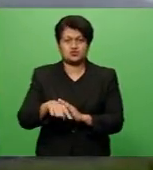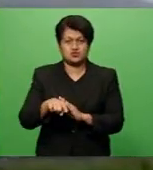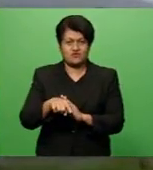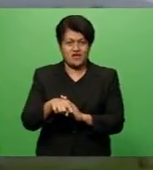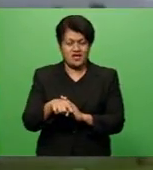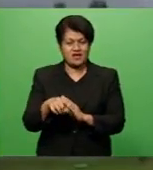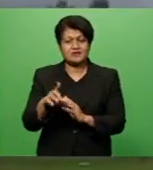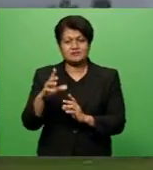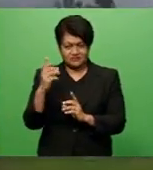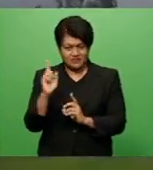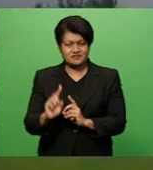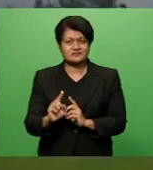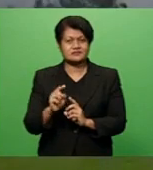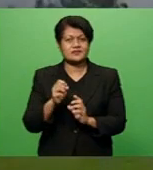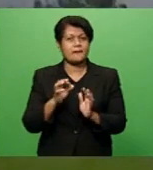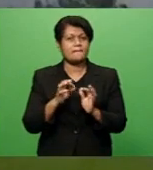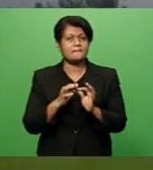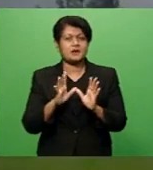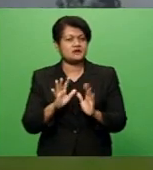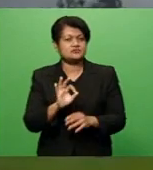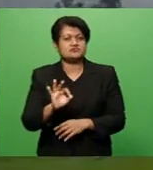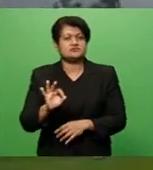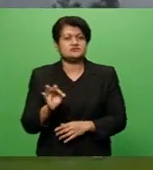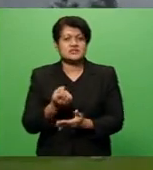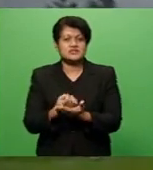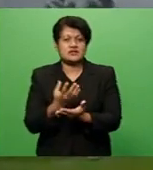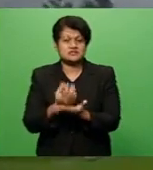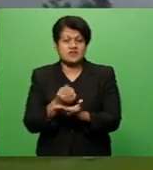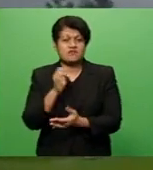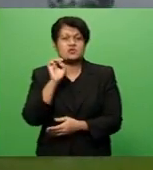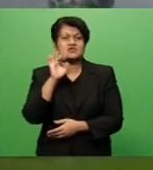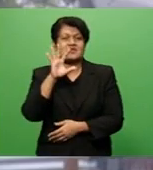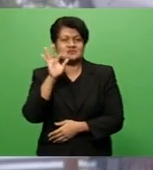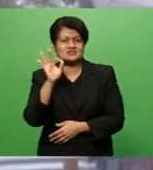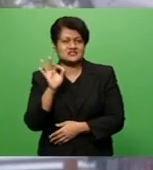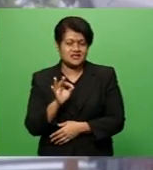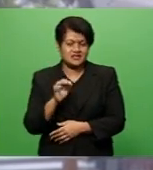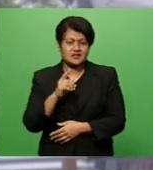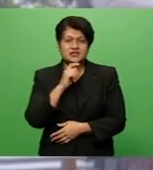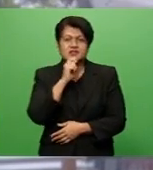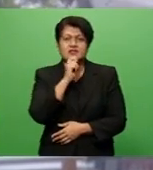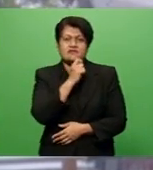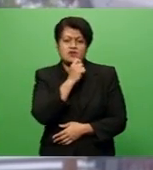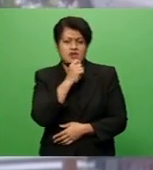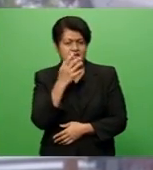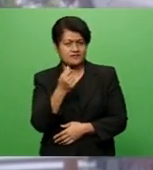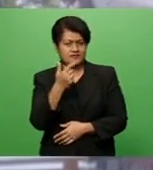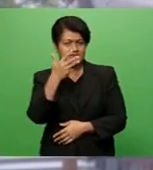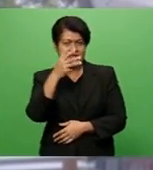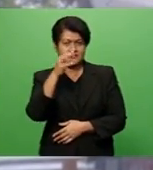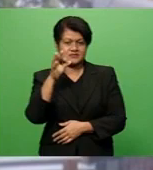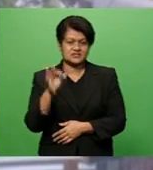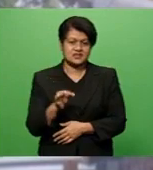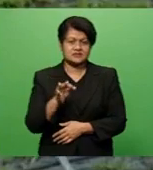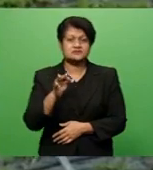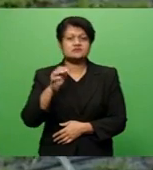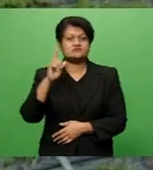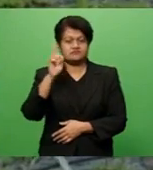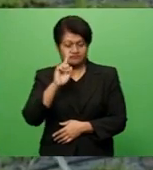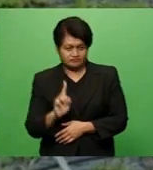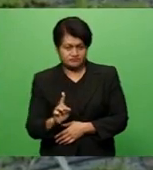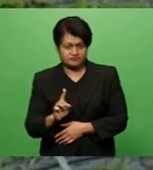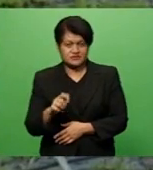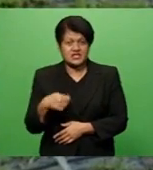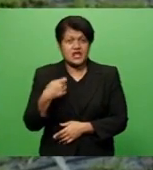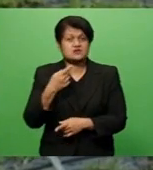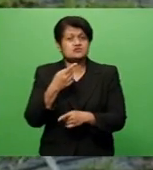Lambasa areas there's been no restoration as yet. Savu has 10% and Tavyuni has 9% restoration. He says within the next